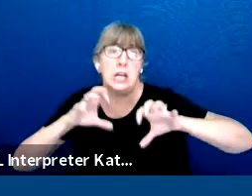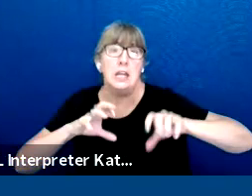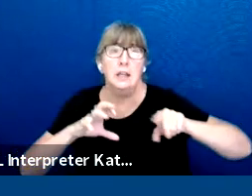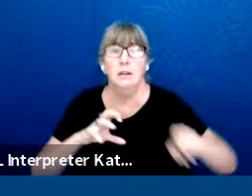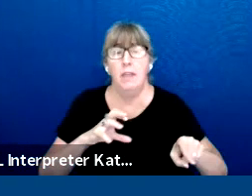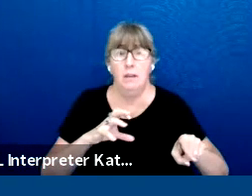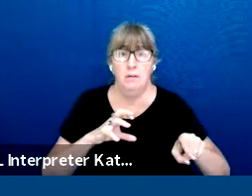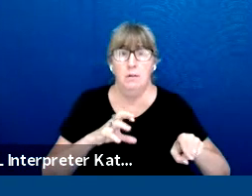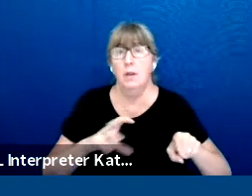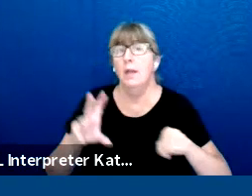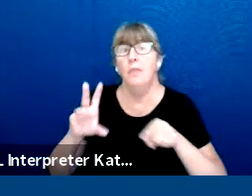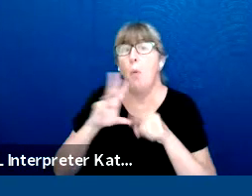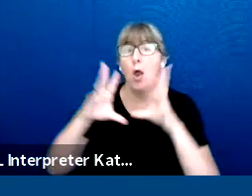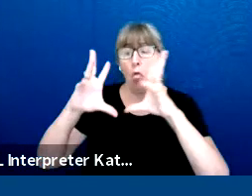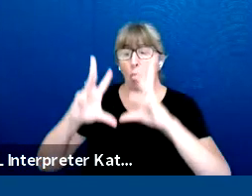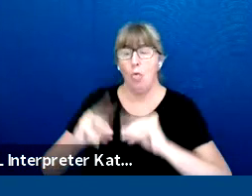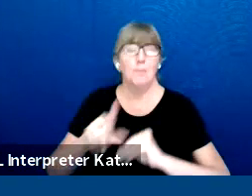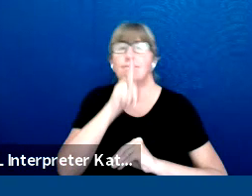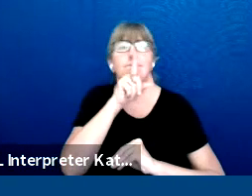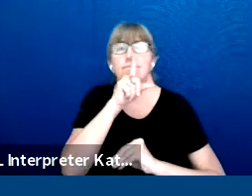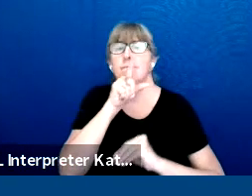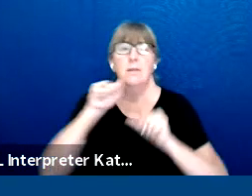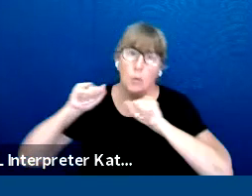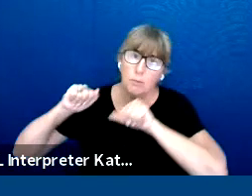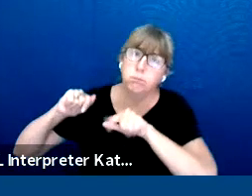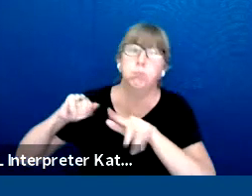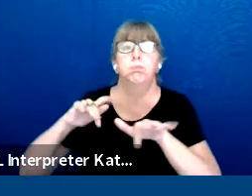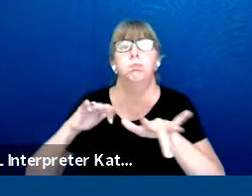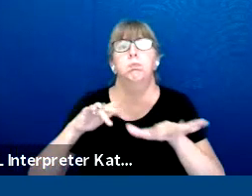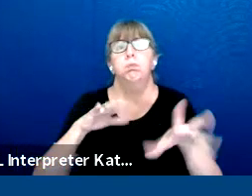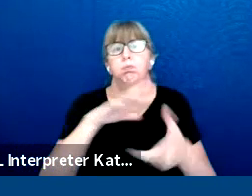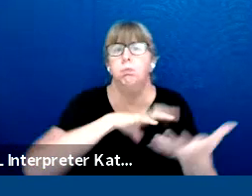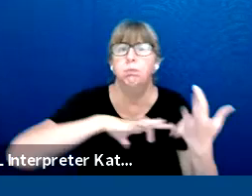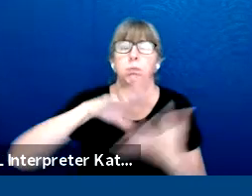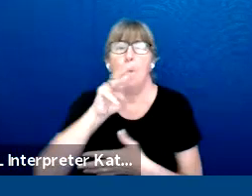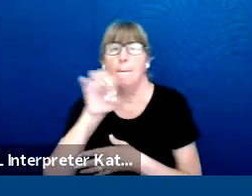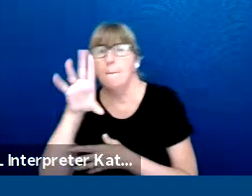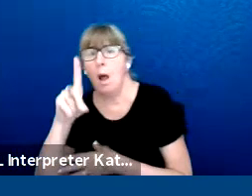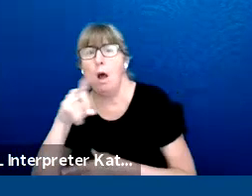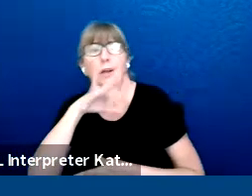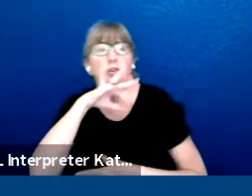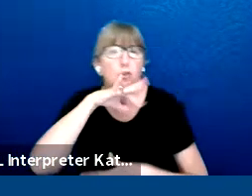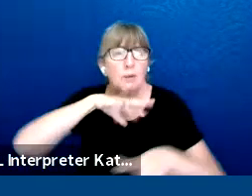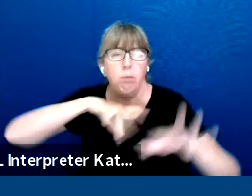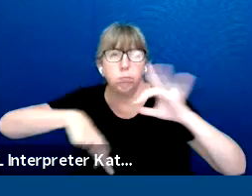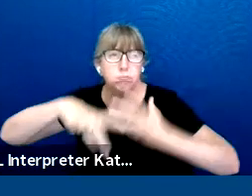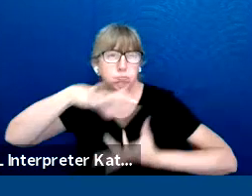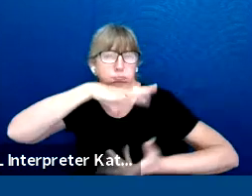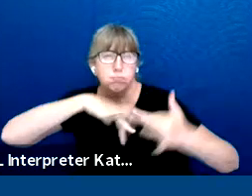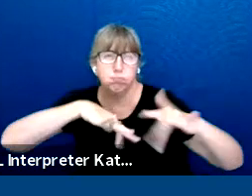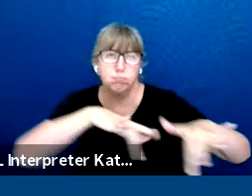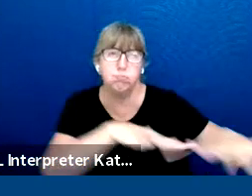absorb. And so it's going to be a flowing mass of mud and debris. That's covered by the